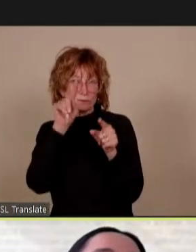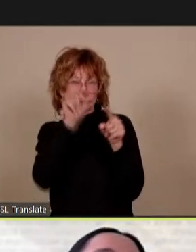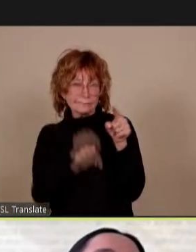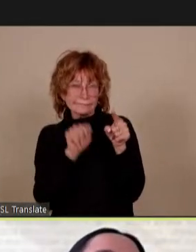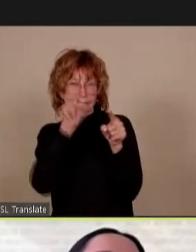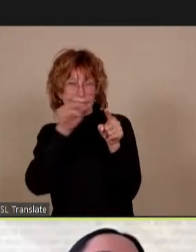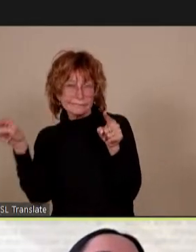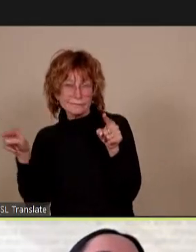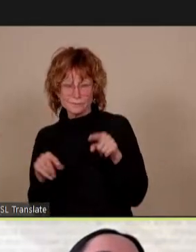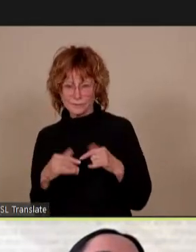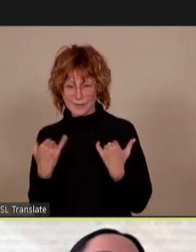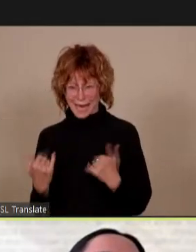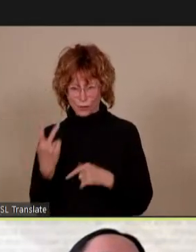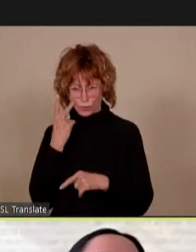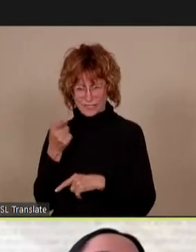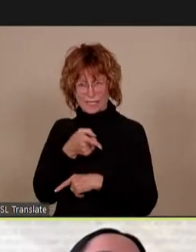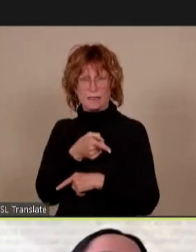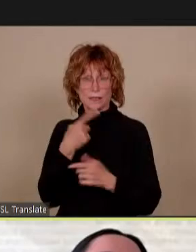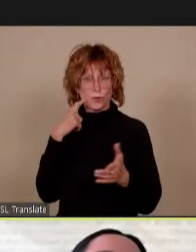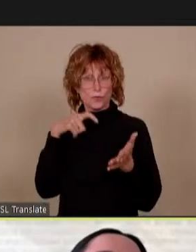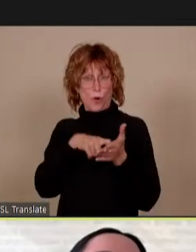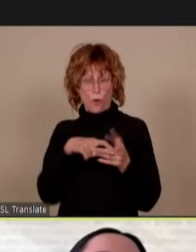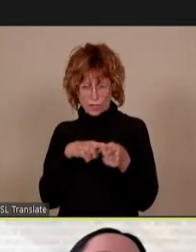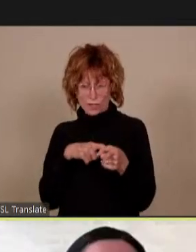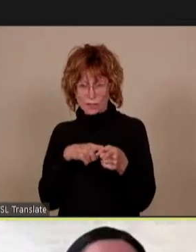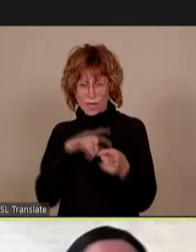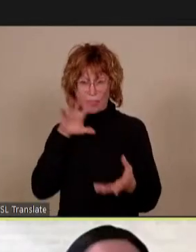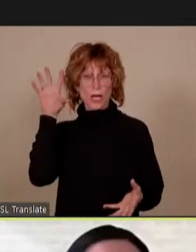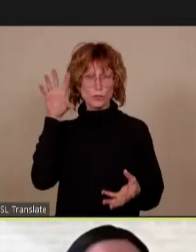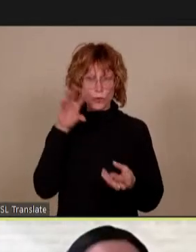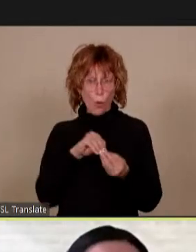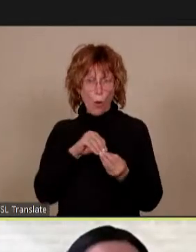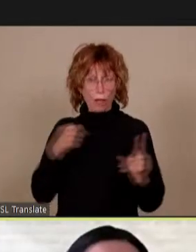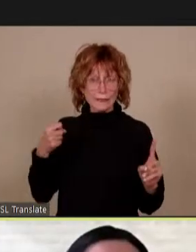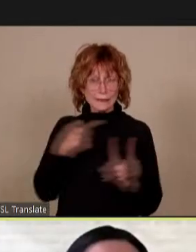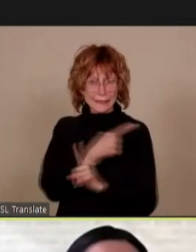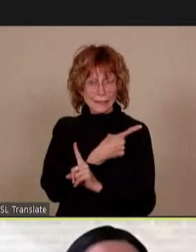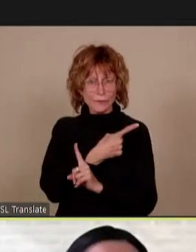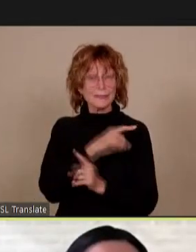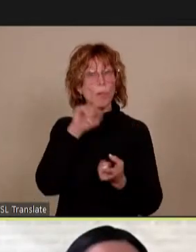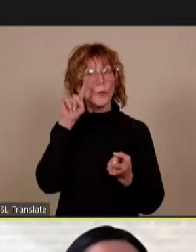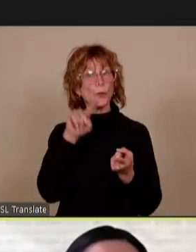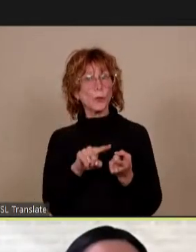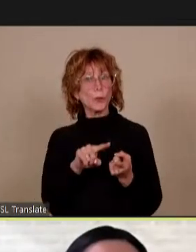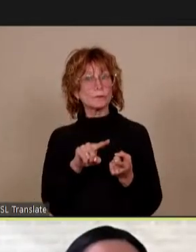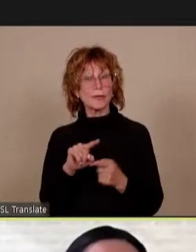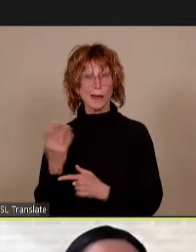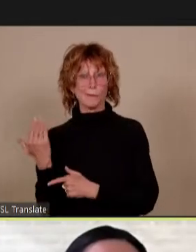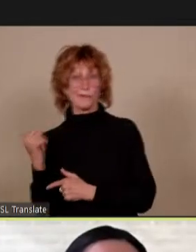So over here, you'll notice that the total deviation has gone down from